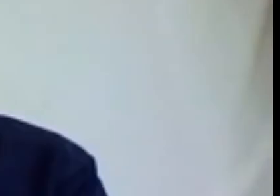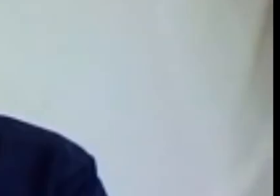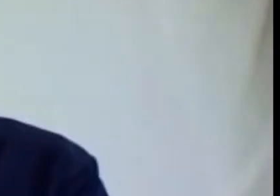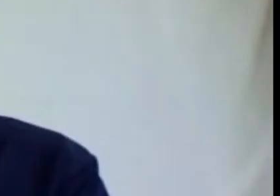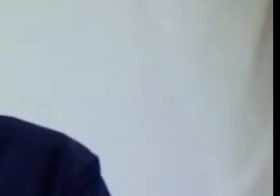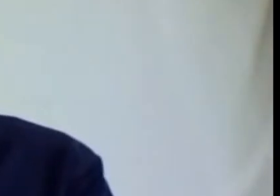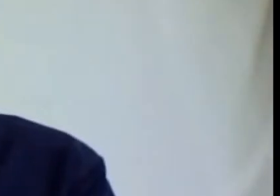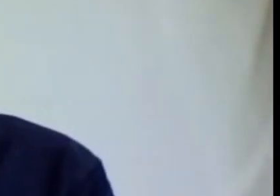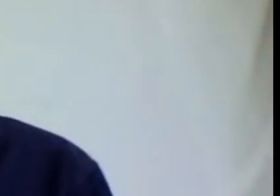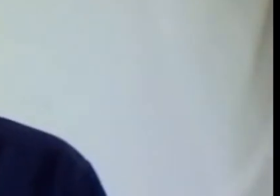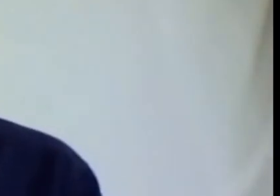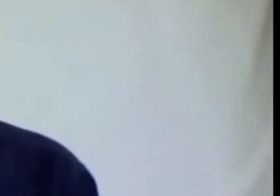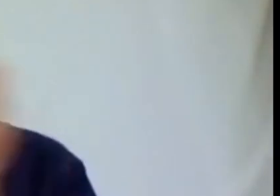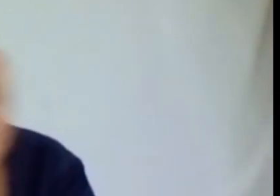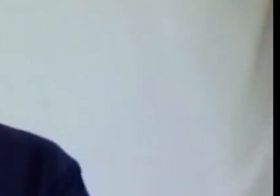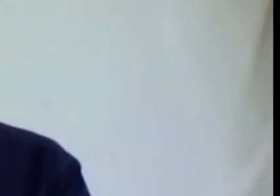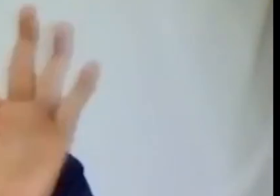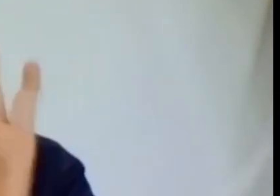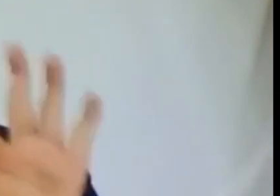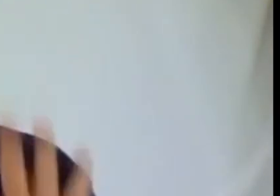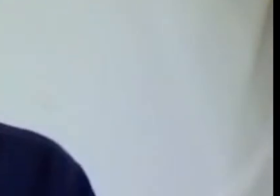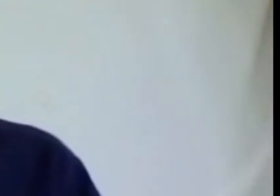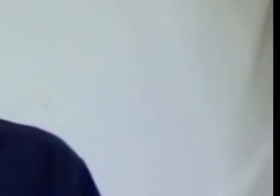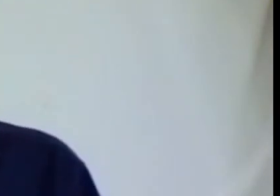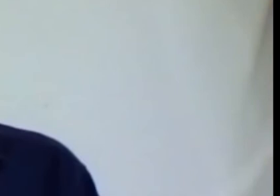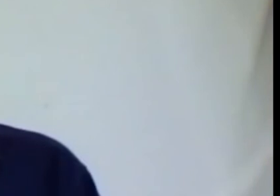you family, how many?